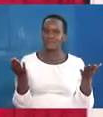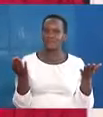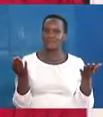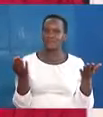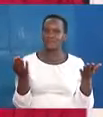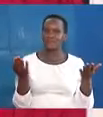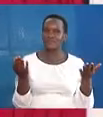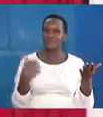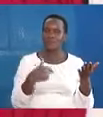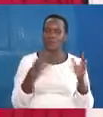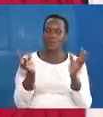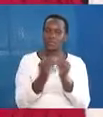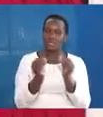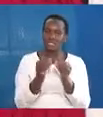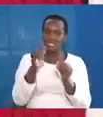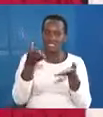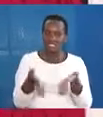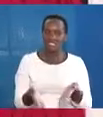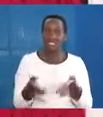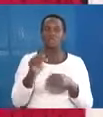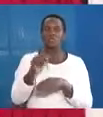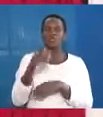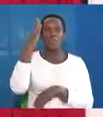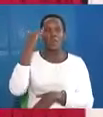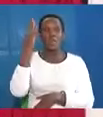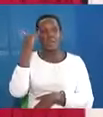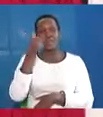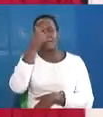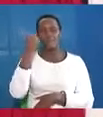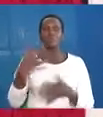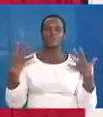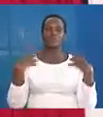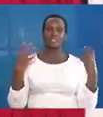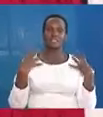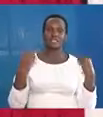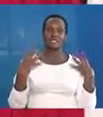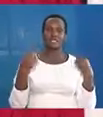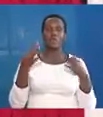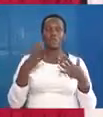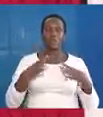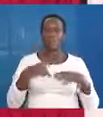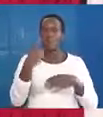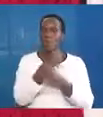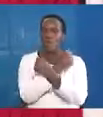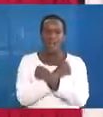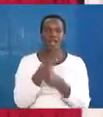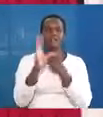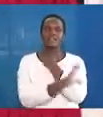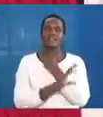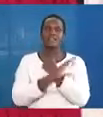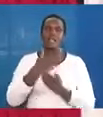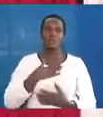we are gathered here today for an exercise in citizenship, and we do so in